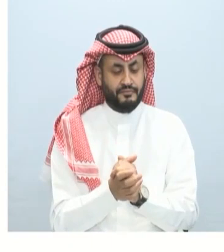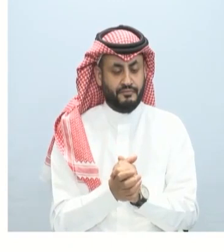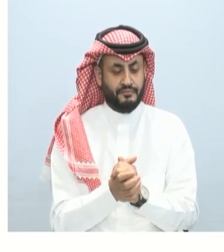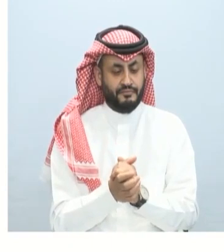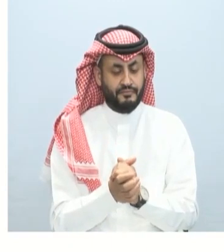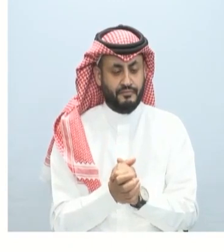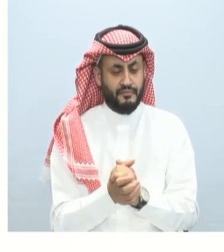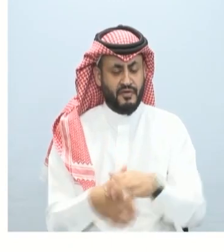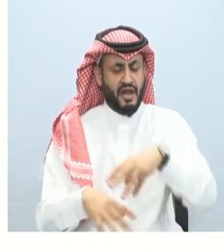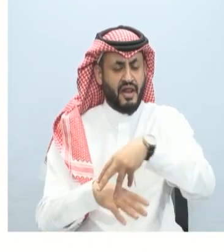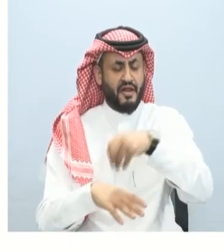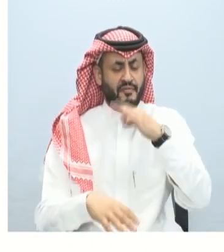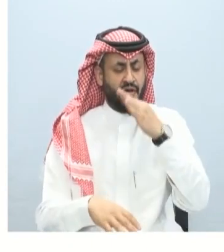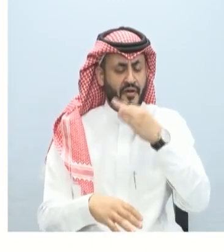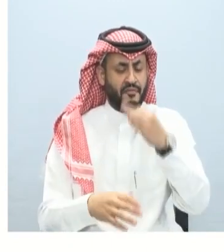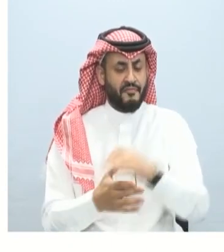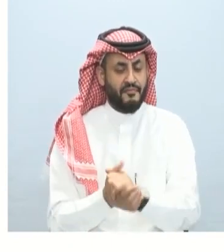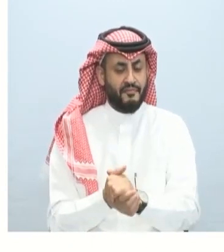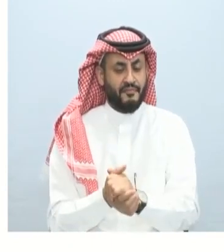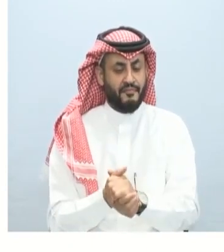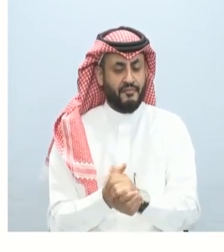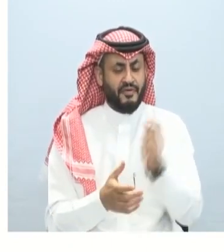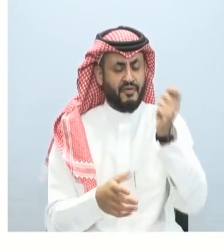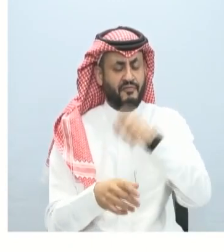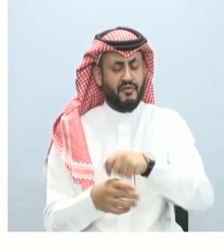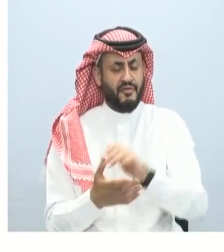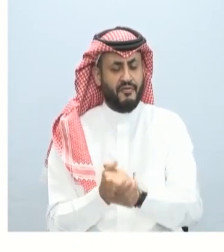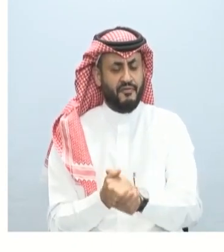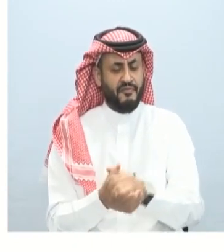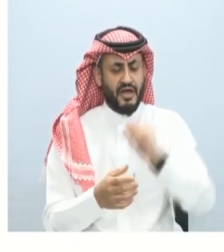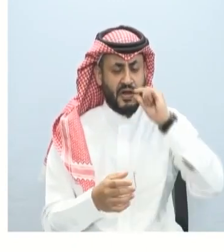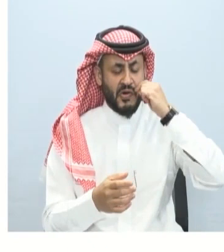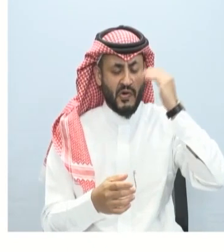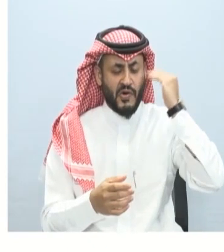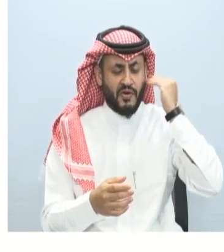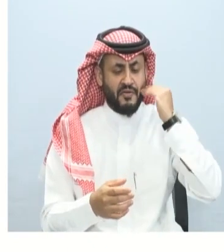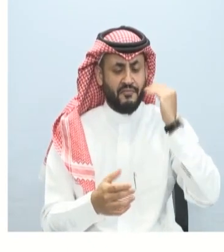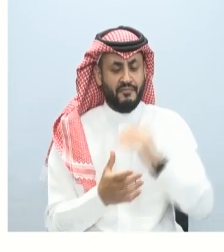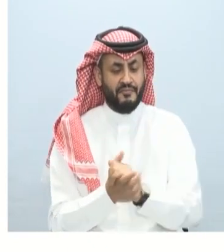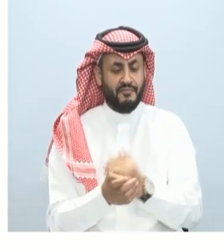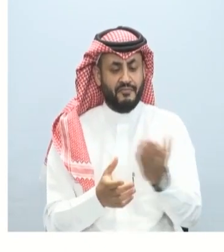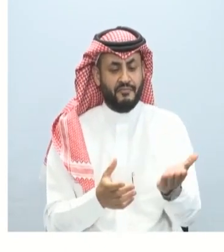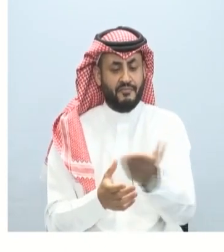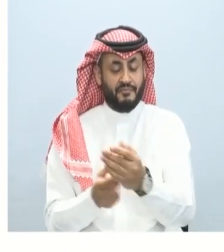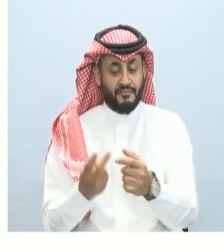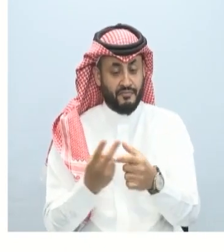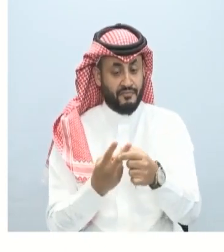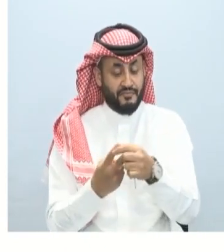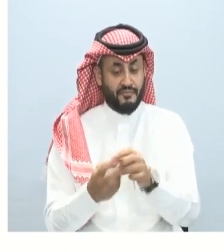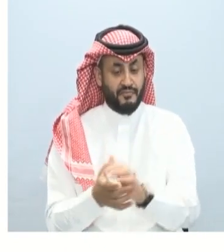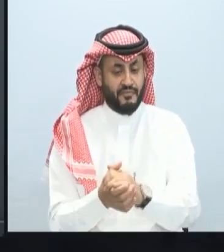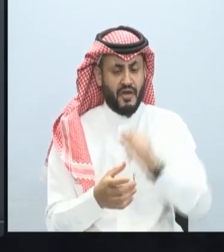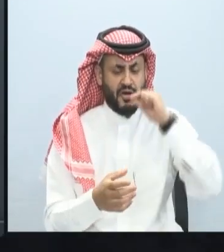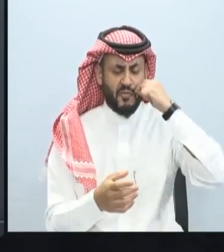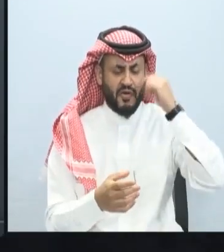In the Spanish language, nouns are masculine, feminine. So here, note that we have the two words masculine and